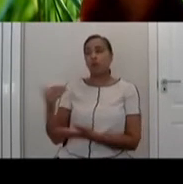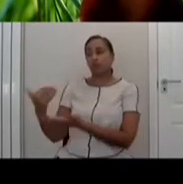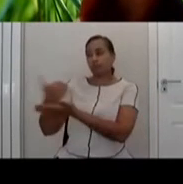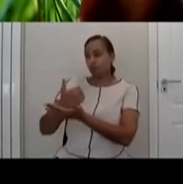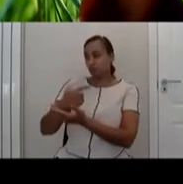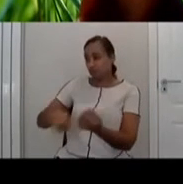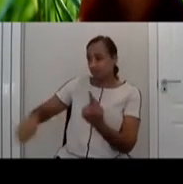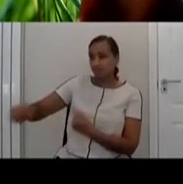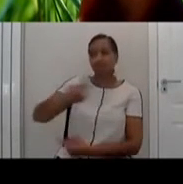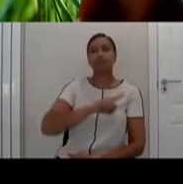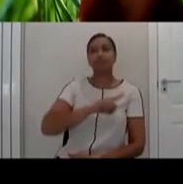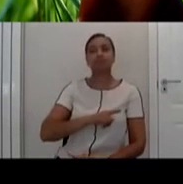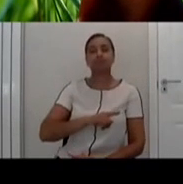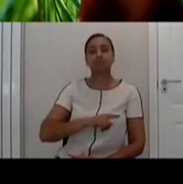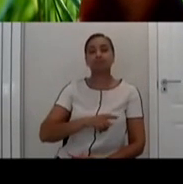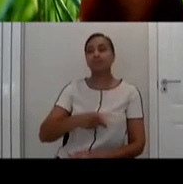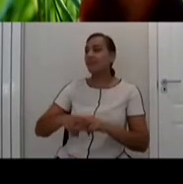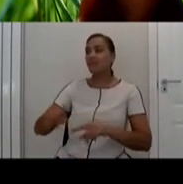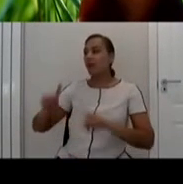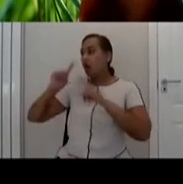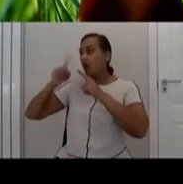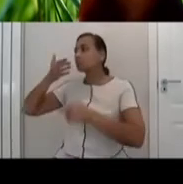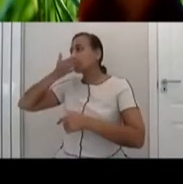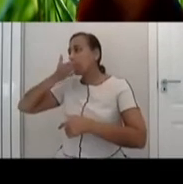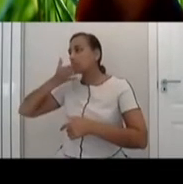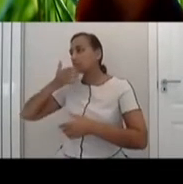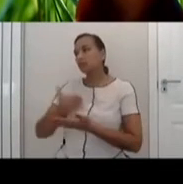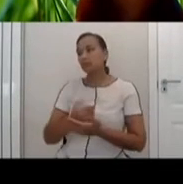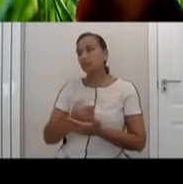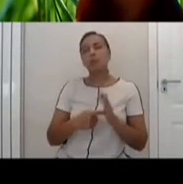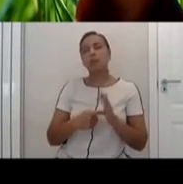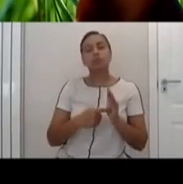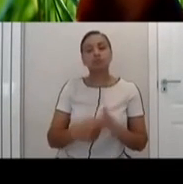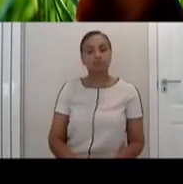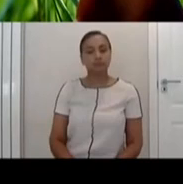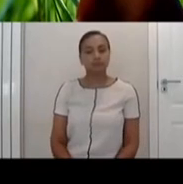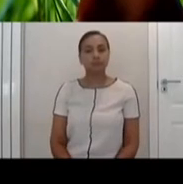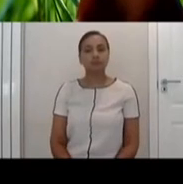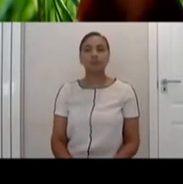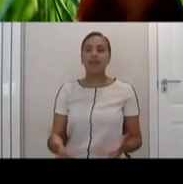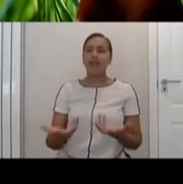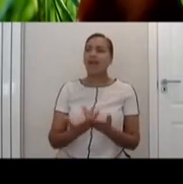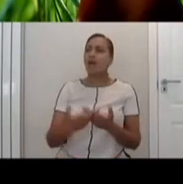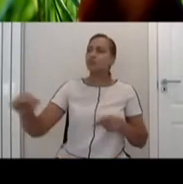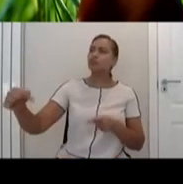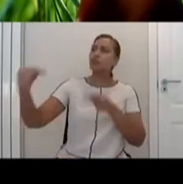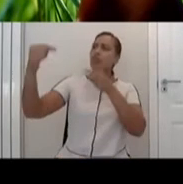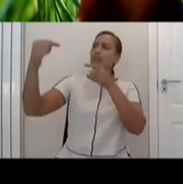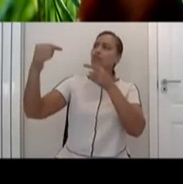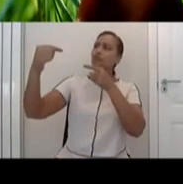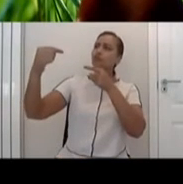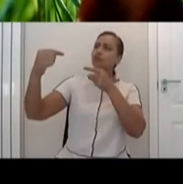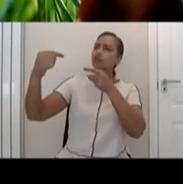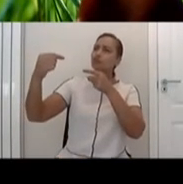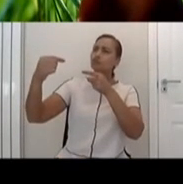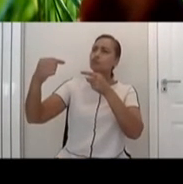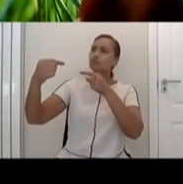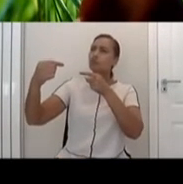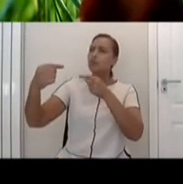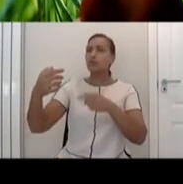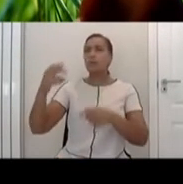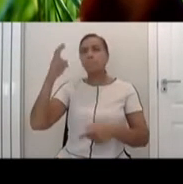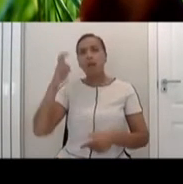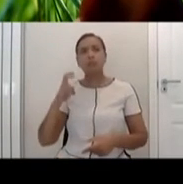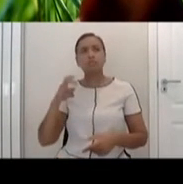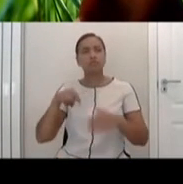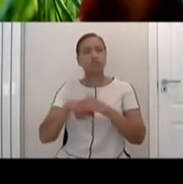that cannot wear masks. As far as how that is being challenged in settings or public transport,